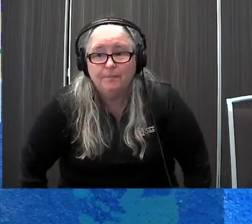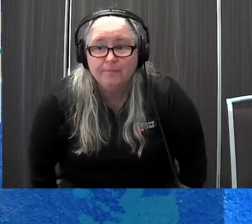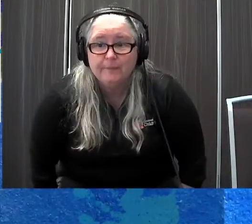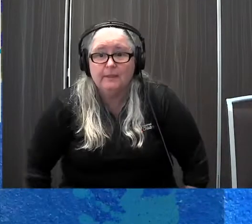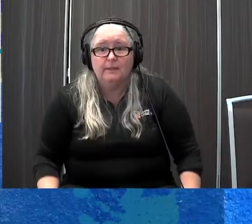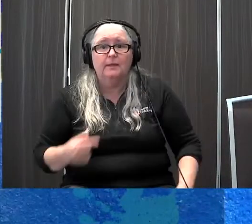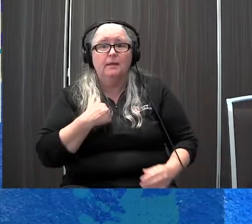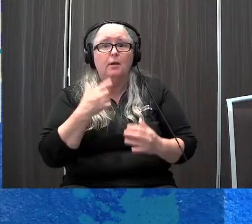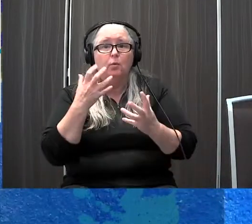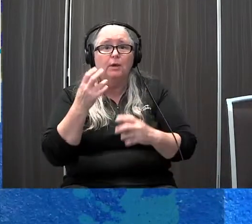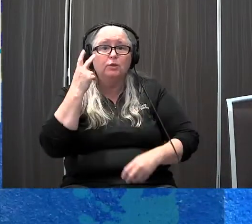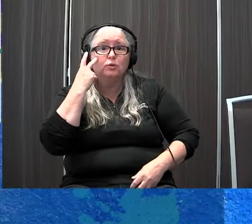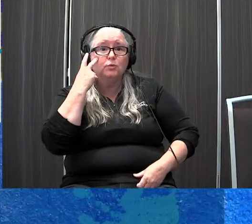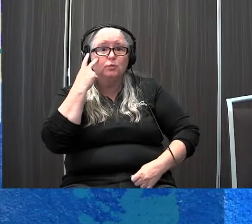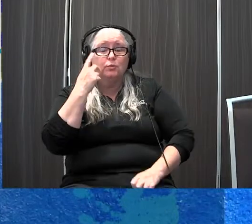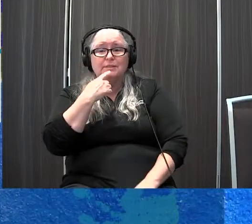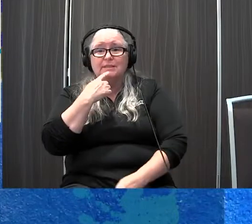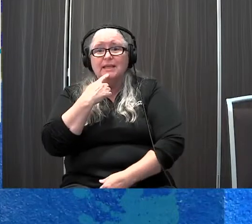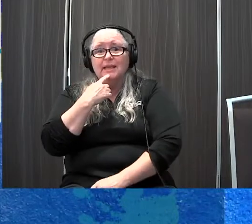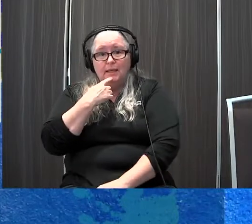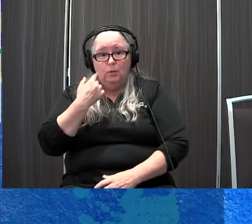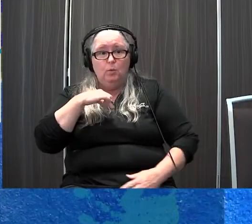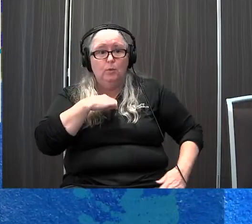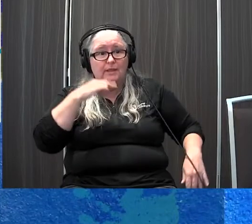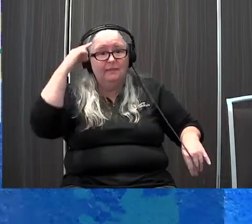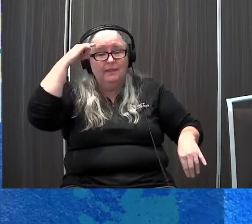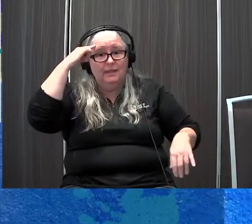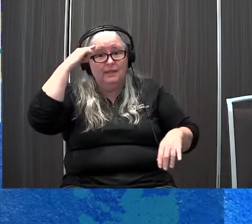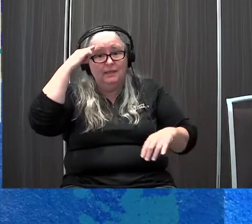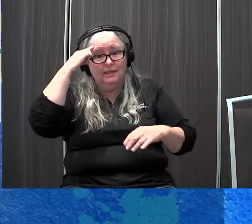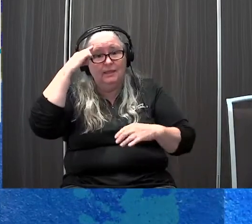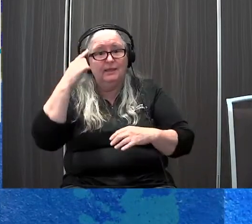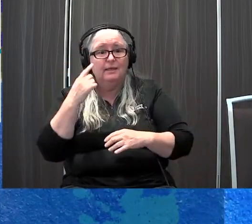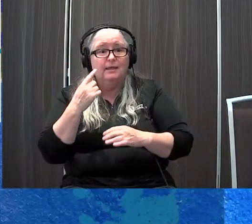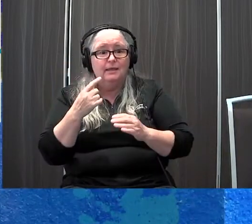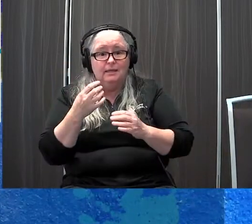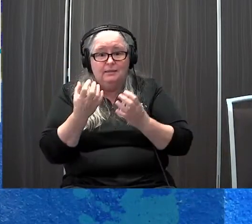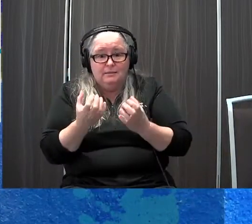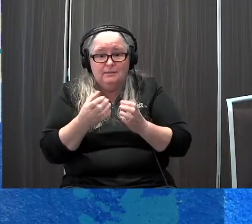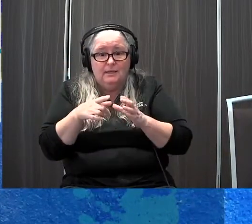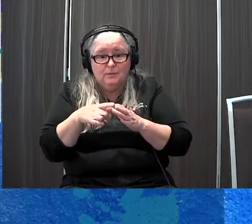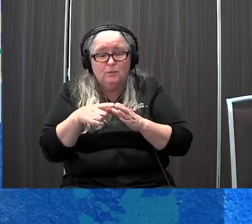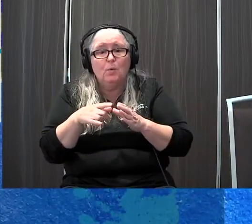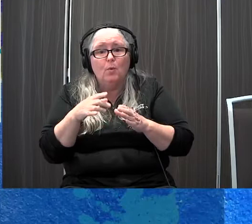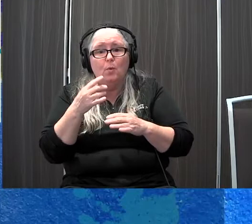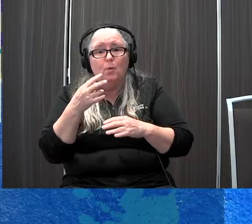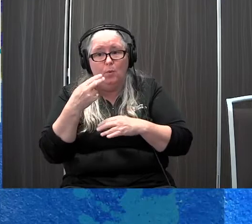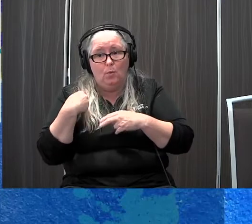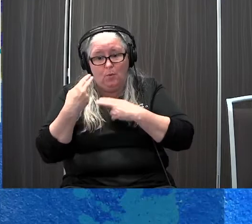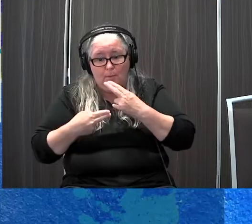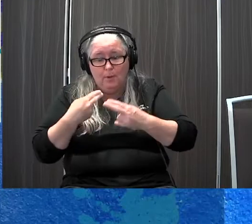though we think about sex hormones kicking in at puberty time, they actually kick in before birth has even